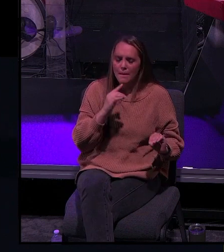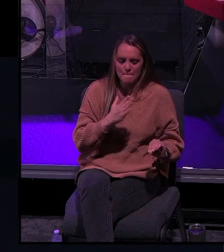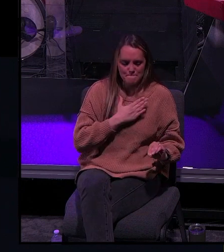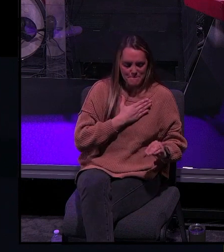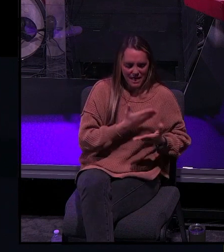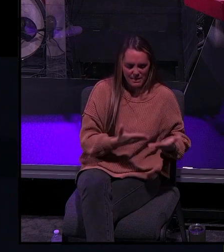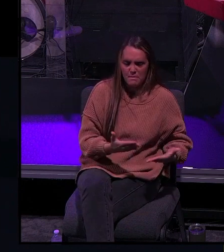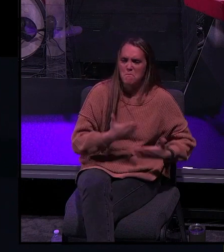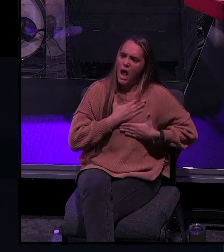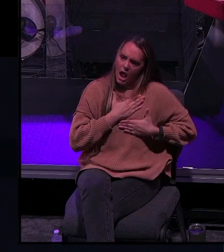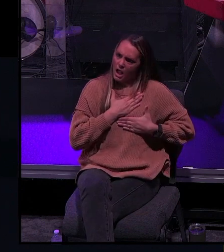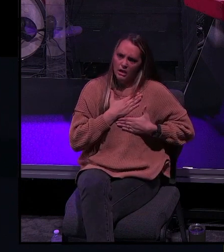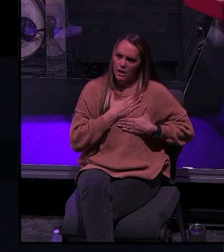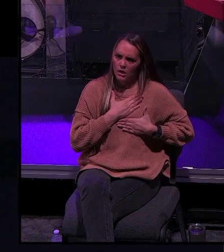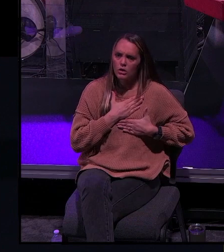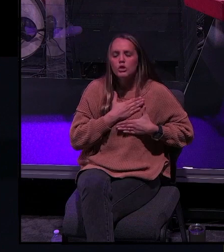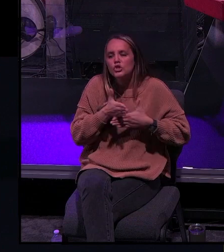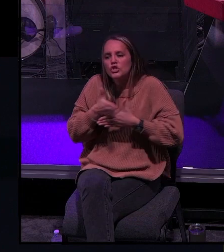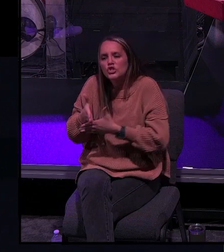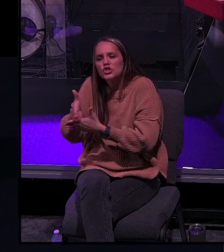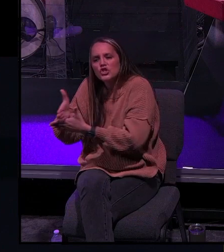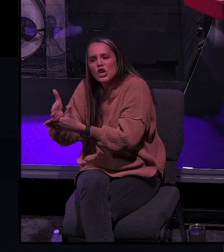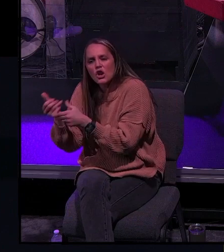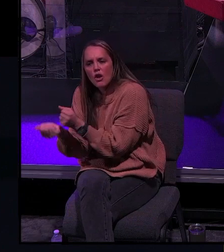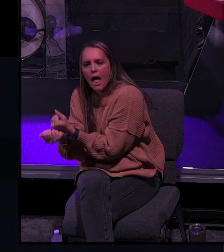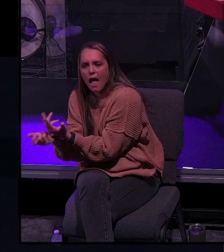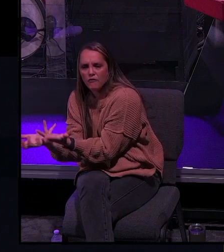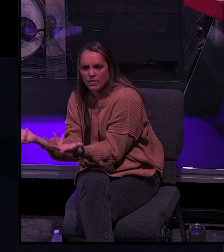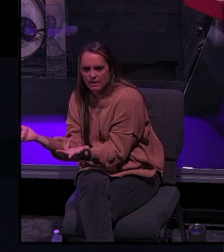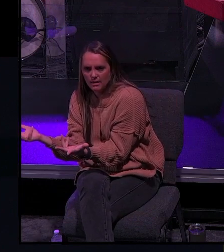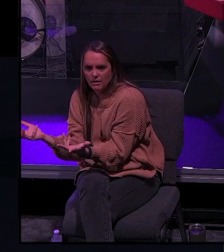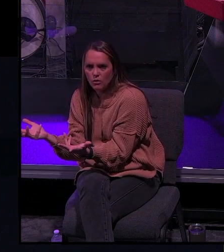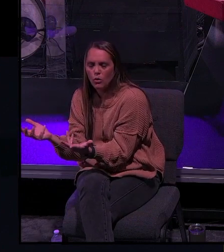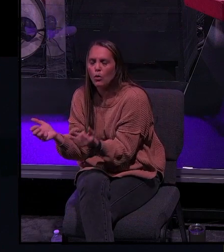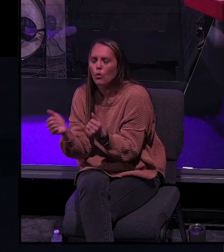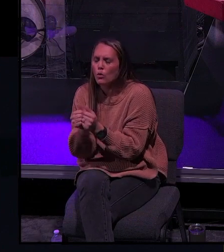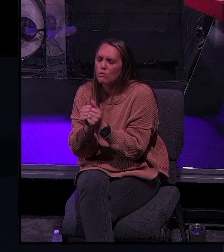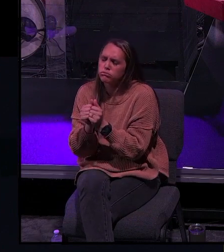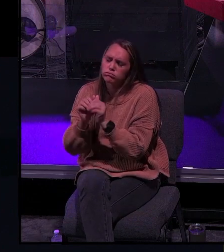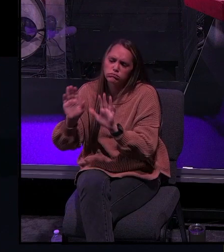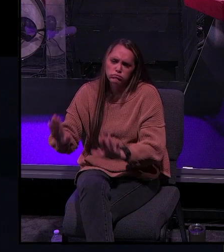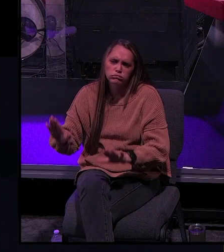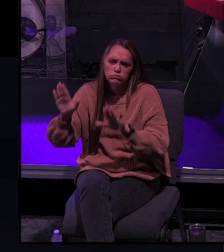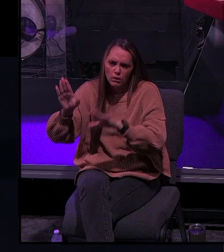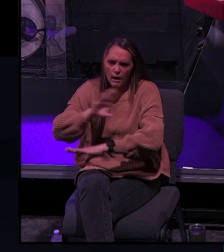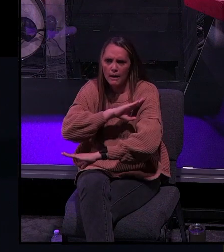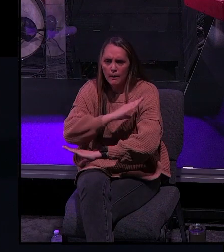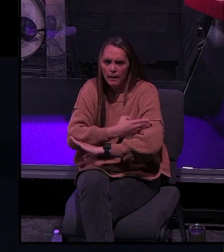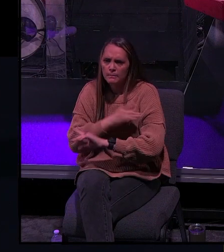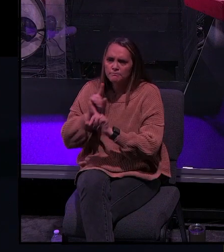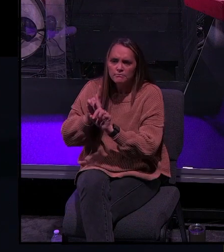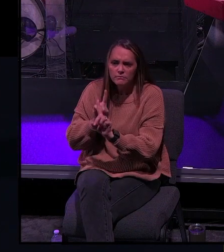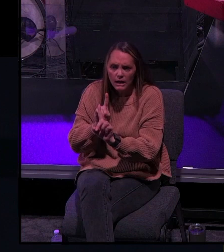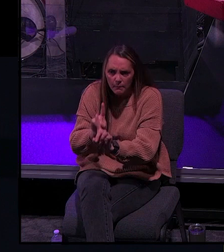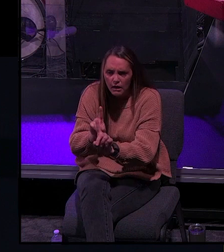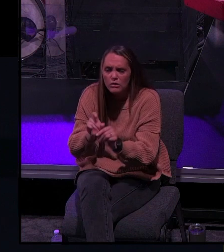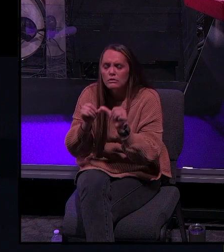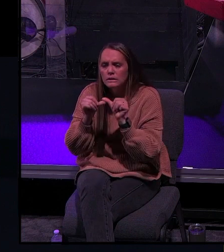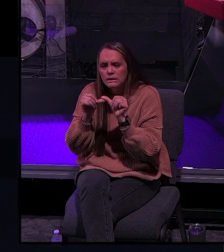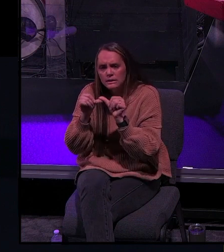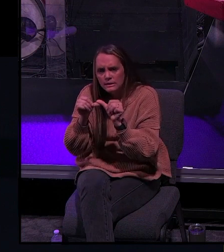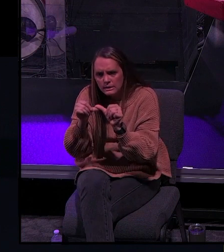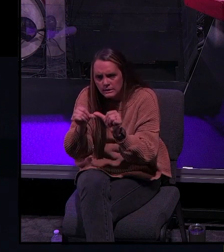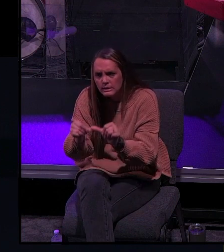their own, but they shared everything they had. With great power, the apostles continued to testify to